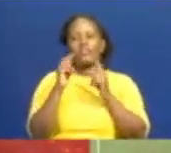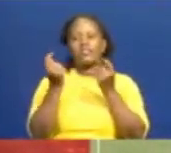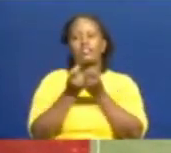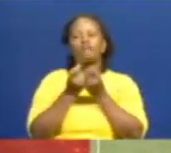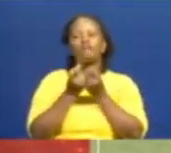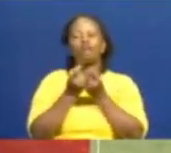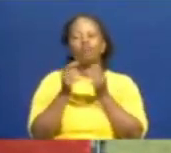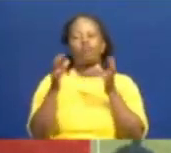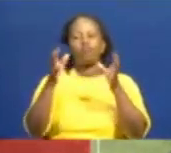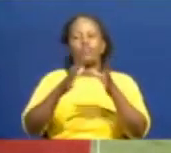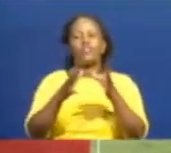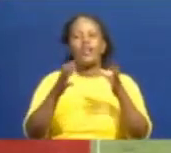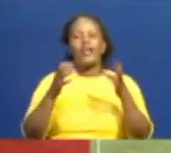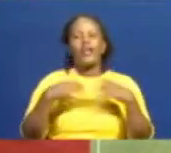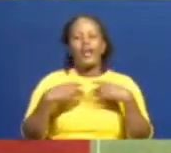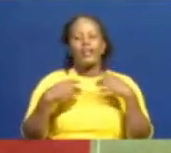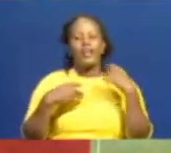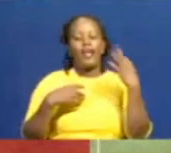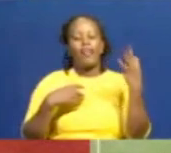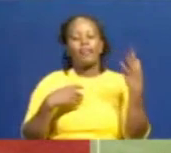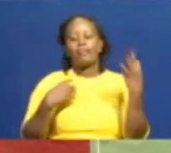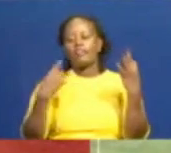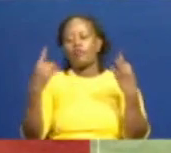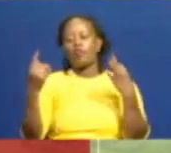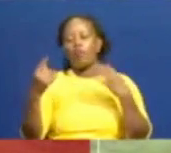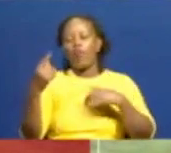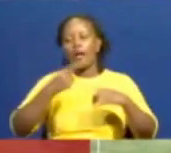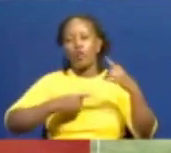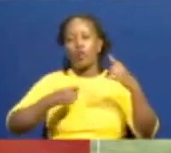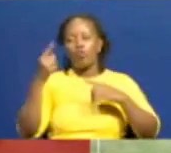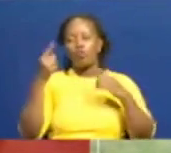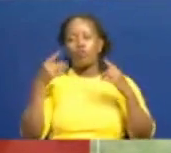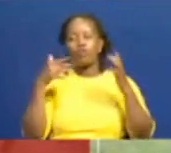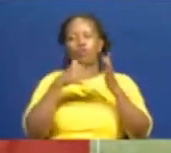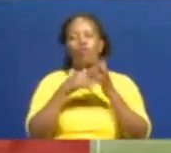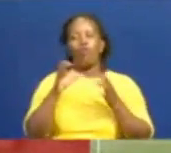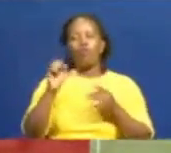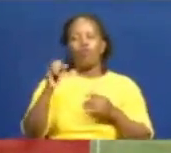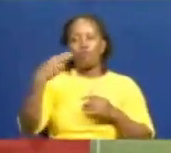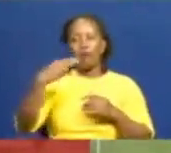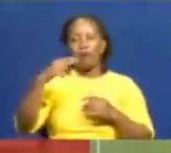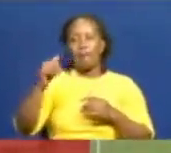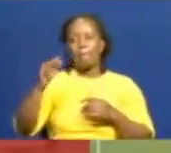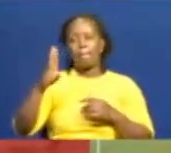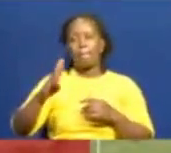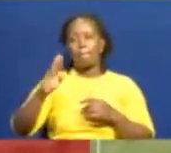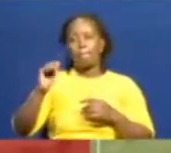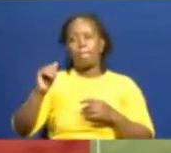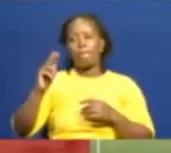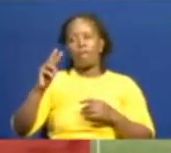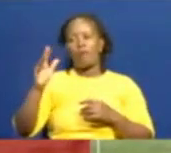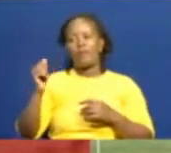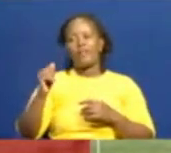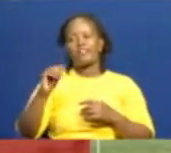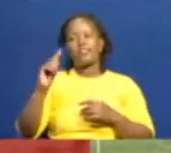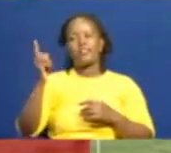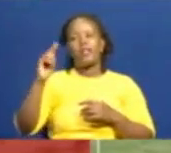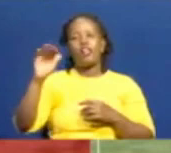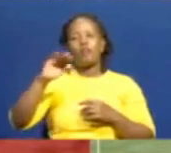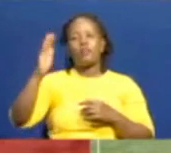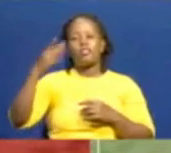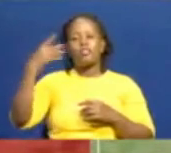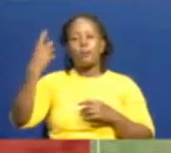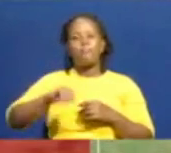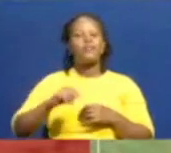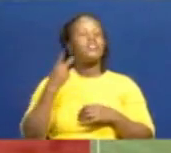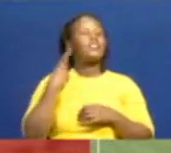a comfortable 3-1 win over Shabana FC, while Nairobi City Stars beat Kariobangi Sharks 3-1 at